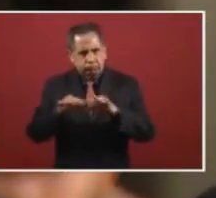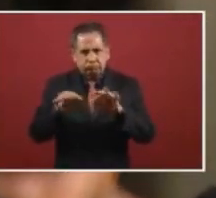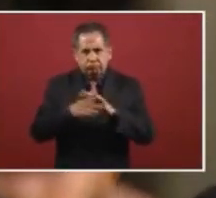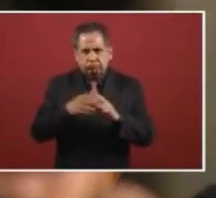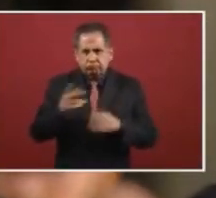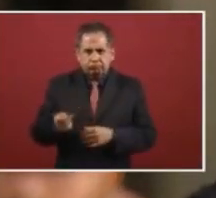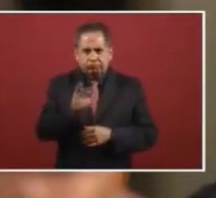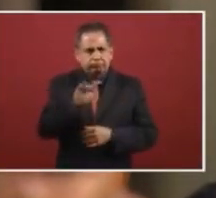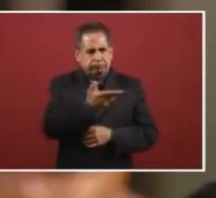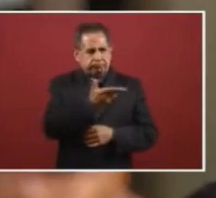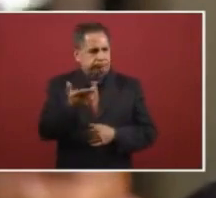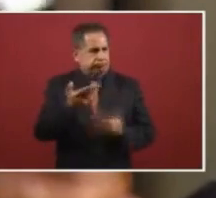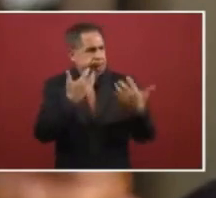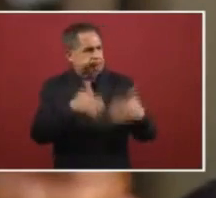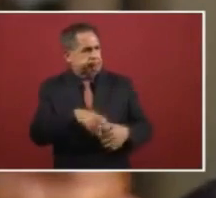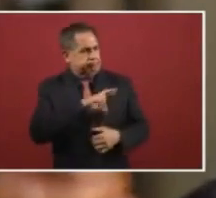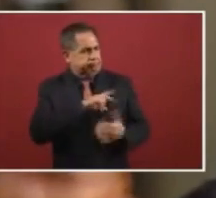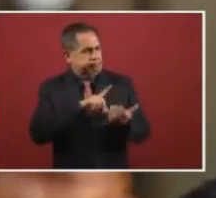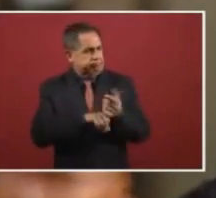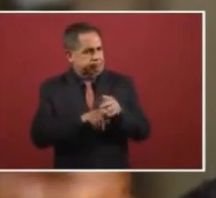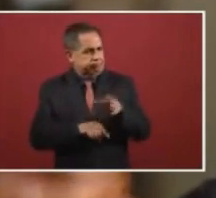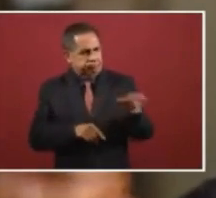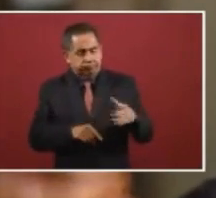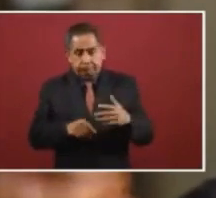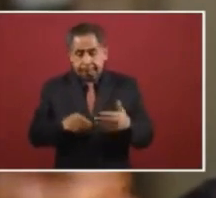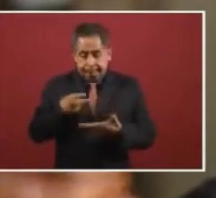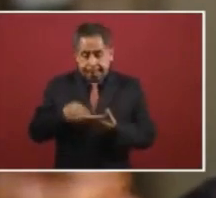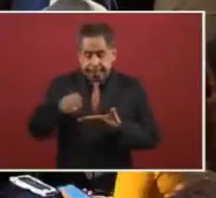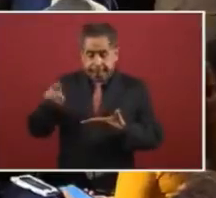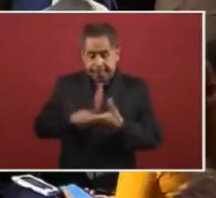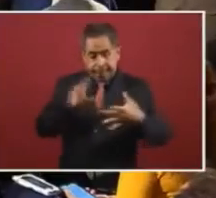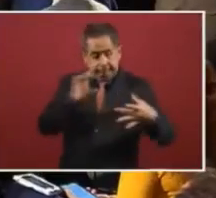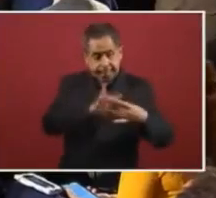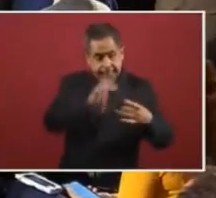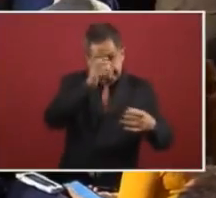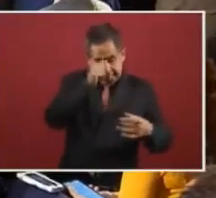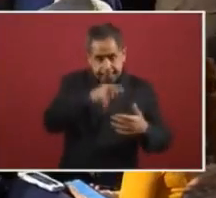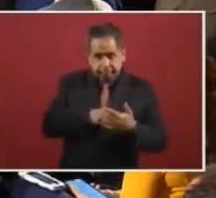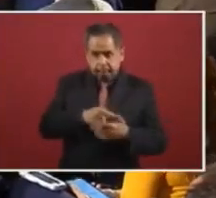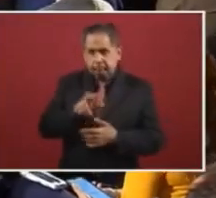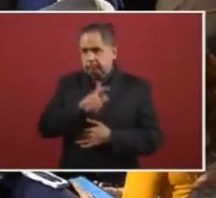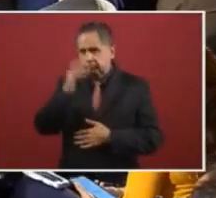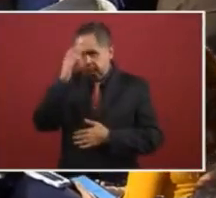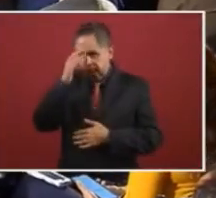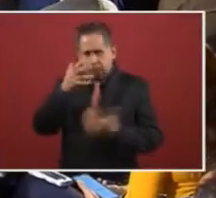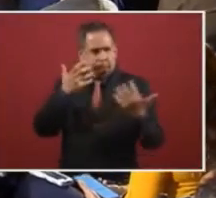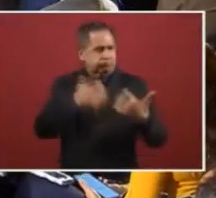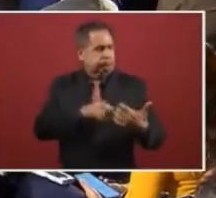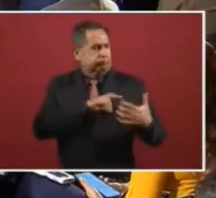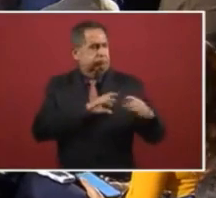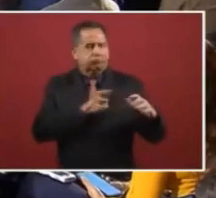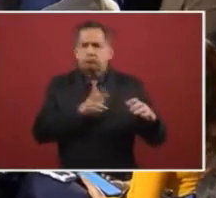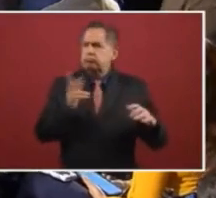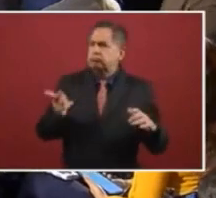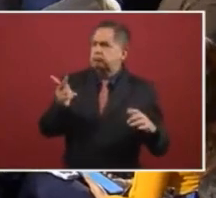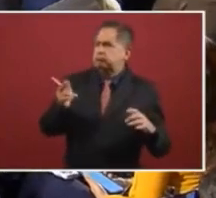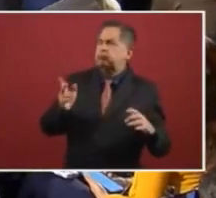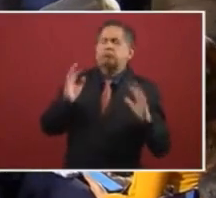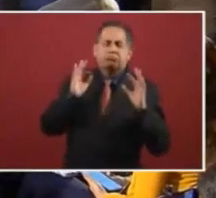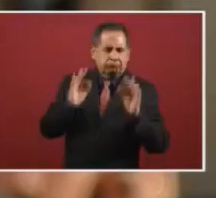But I think it's important to ask the business owners if this agreement is a recognition